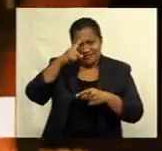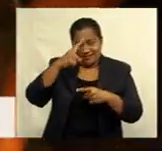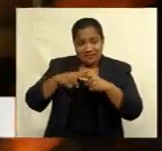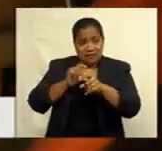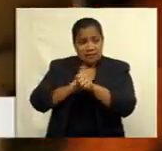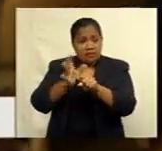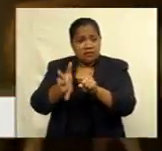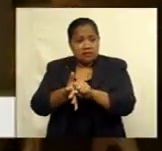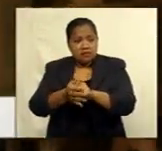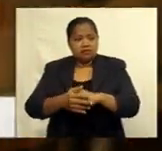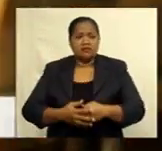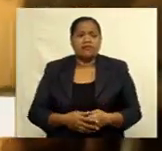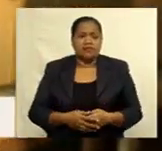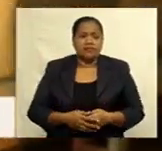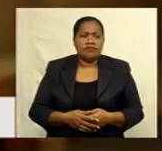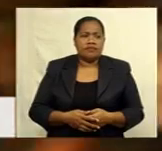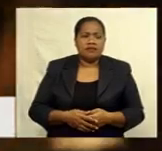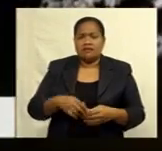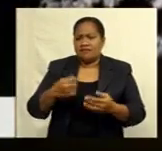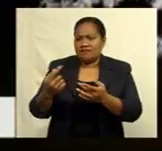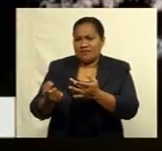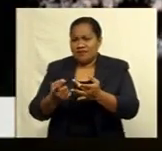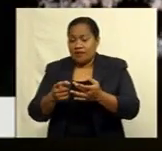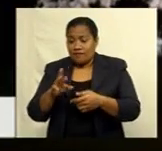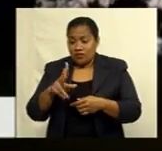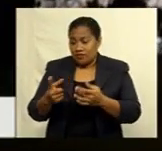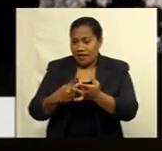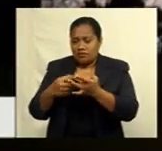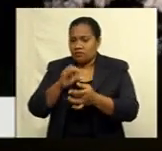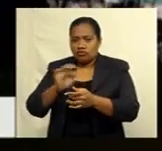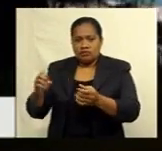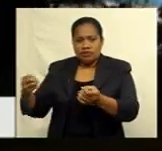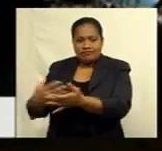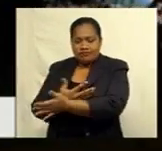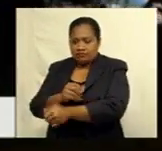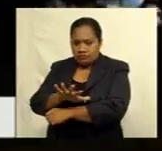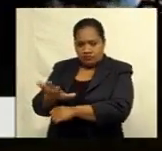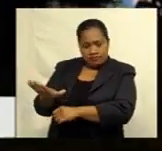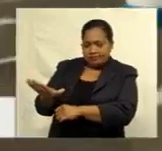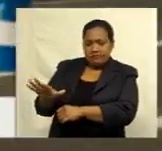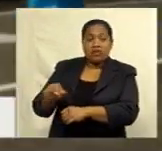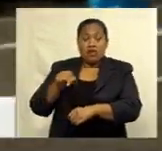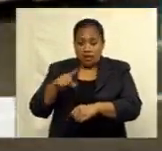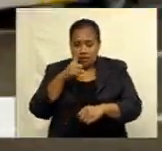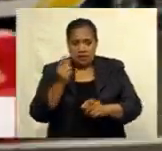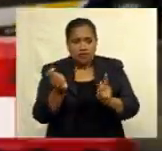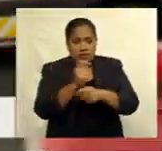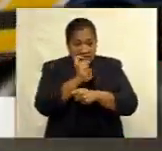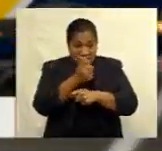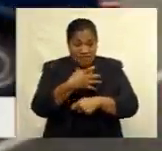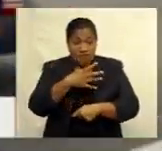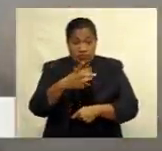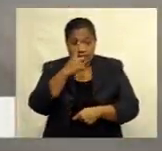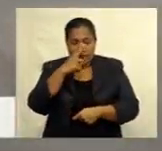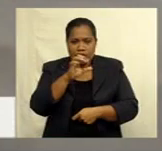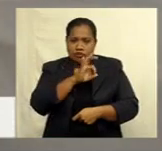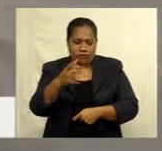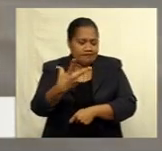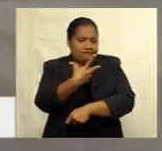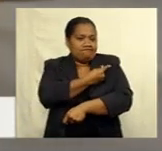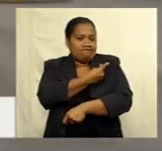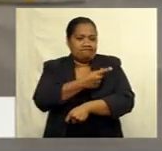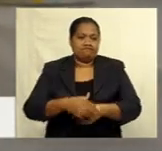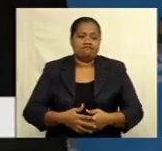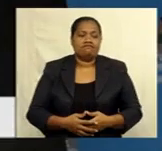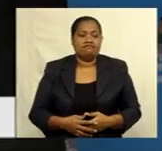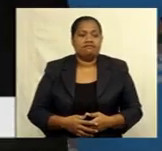without critical services to others being affected. However, this could change if more people don't become vaccinated. So